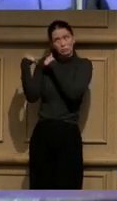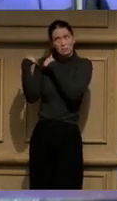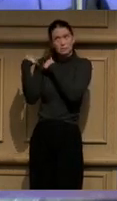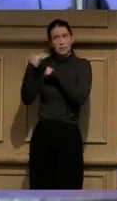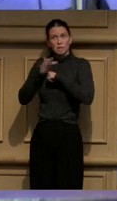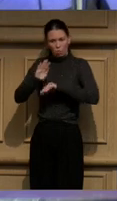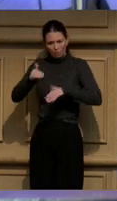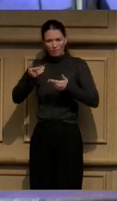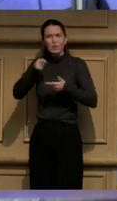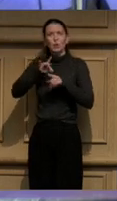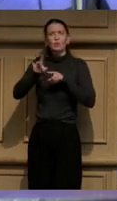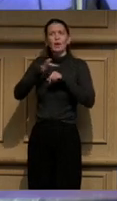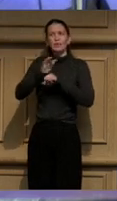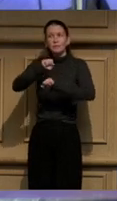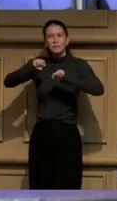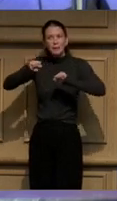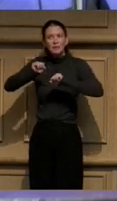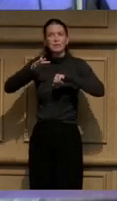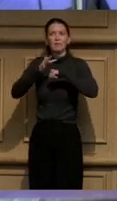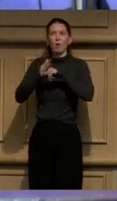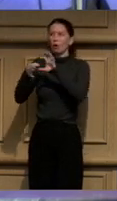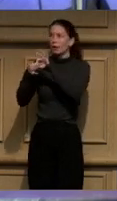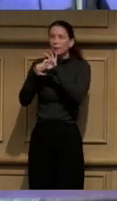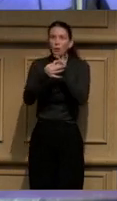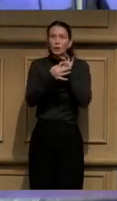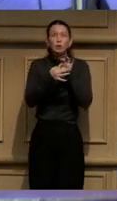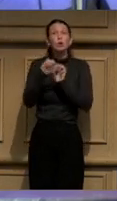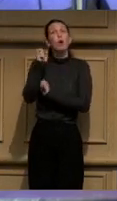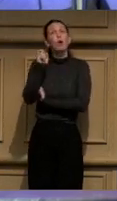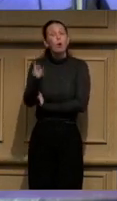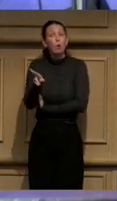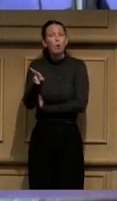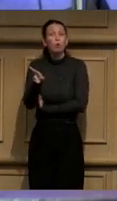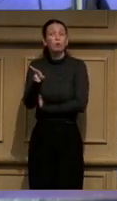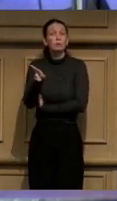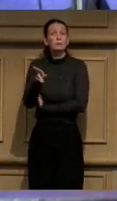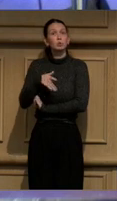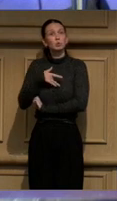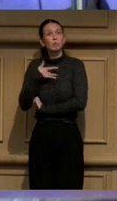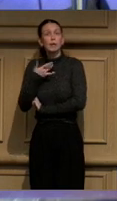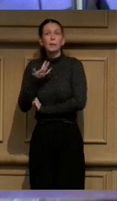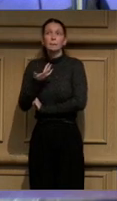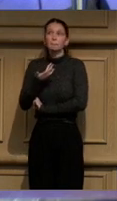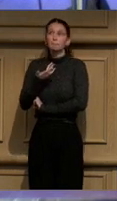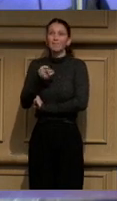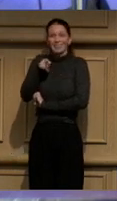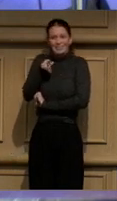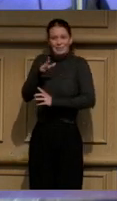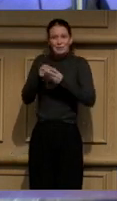inter-transdisciplinary collaboration and connection, or is it something that artists should have